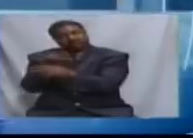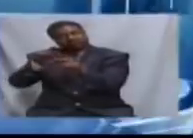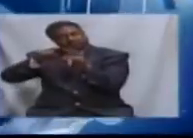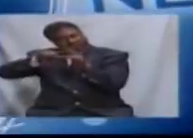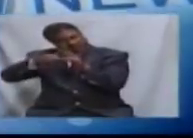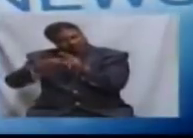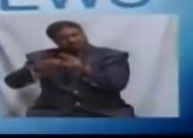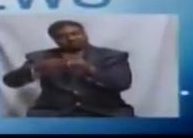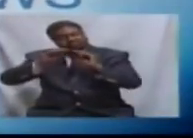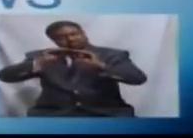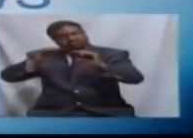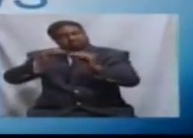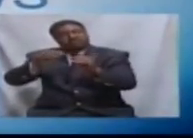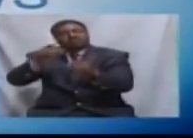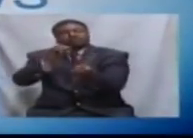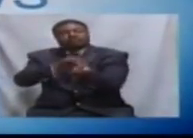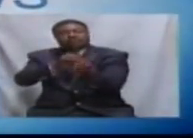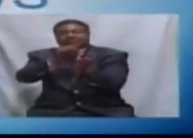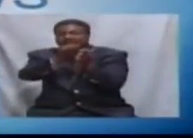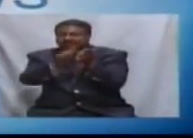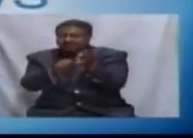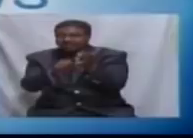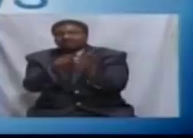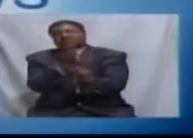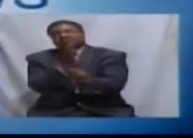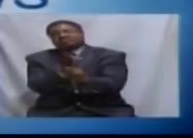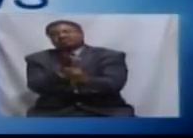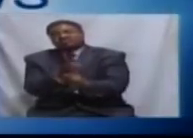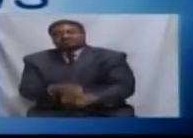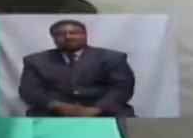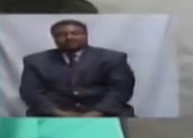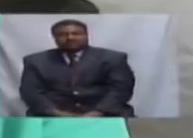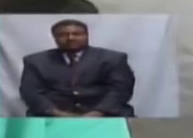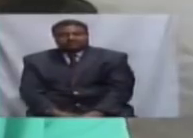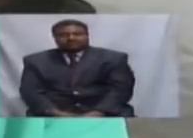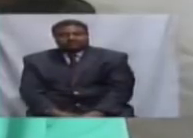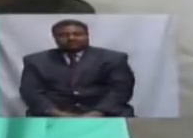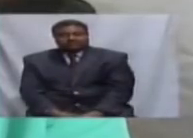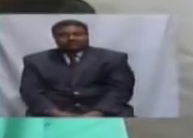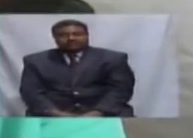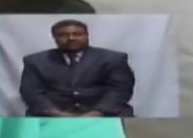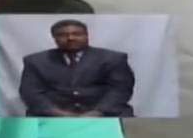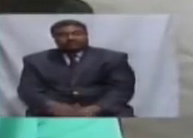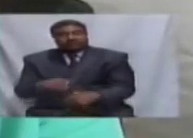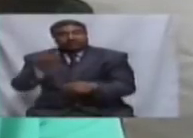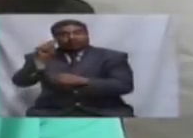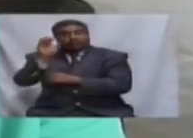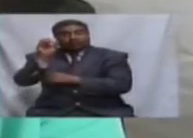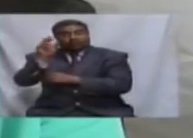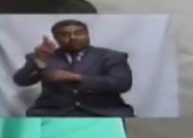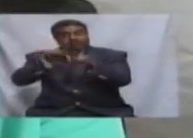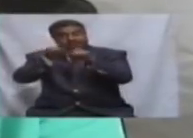equipment procured and you are only utilizing a third of that equipment. And ZNBC Northern Region Controller